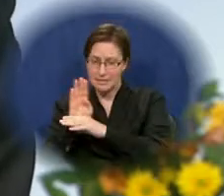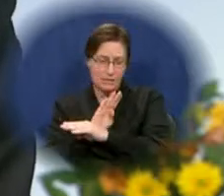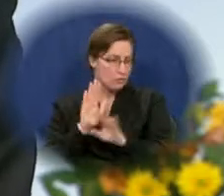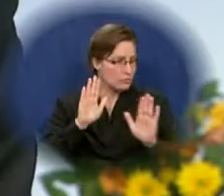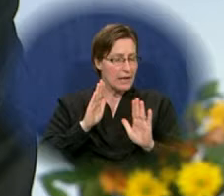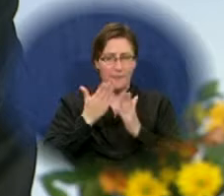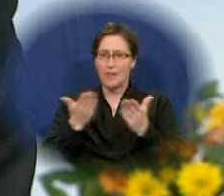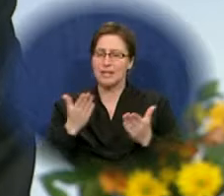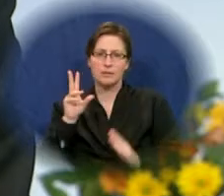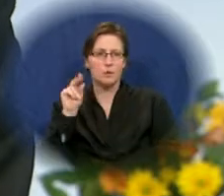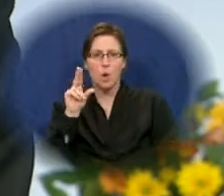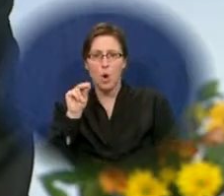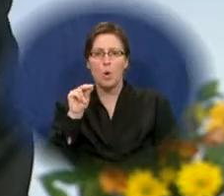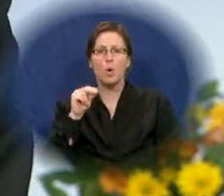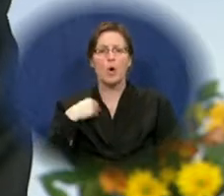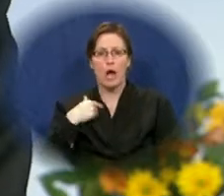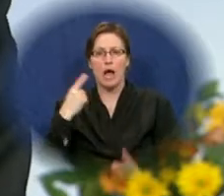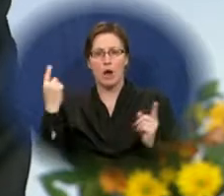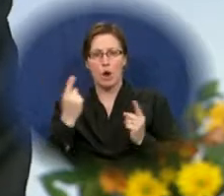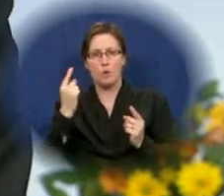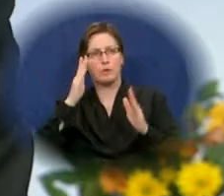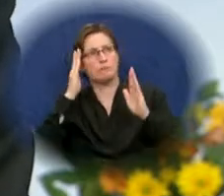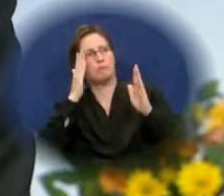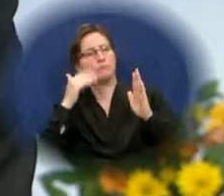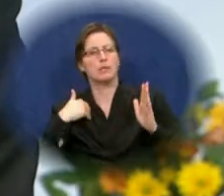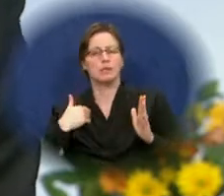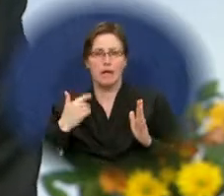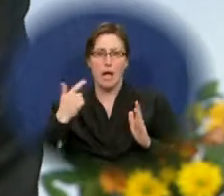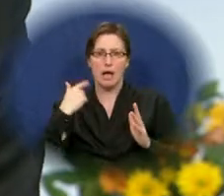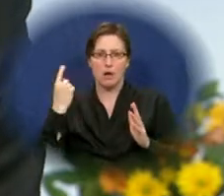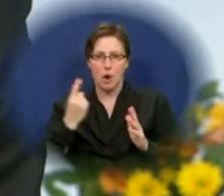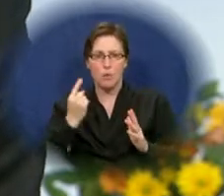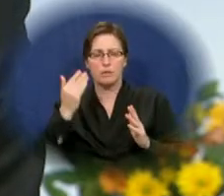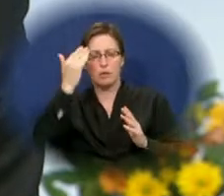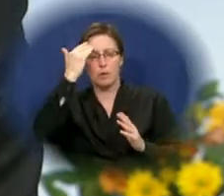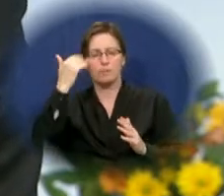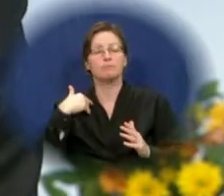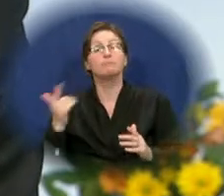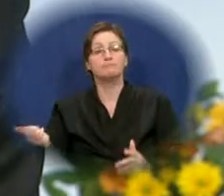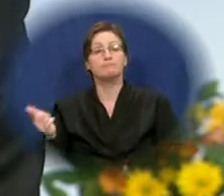things, nor with things too sublime for me.